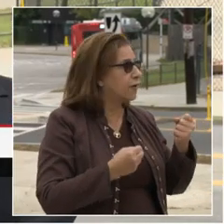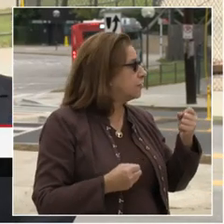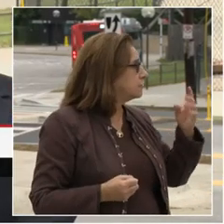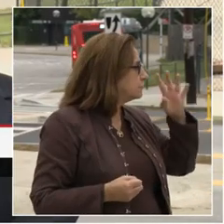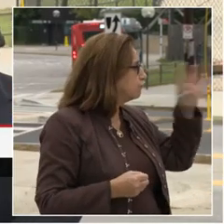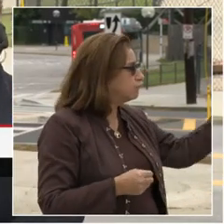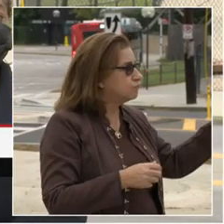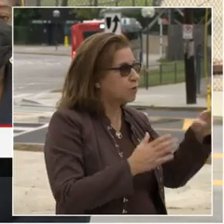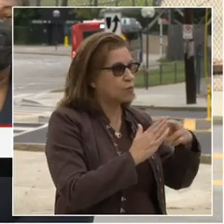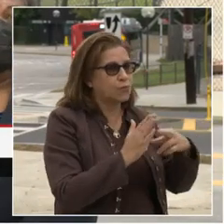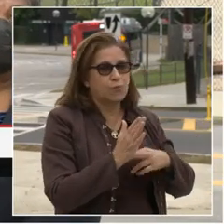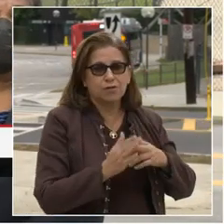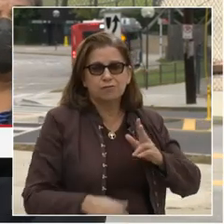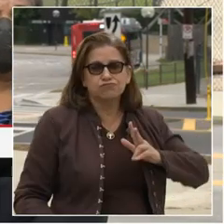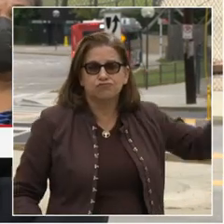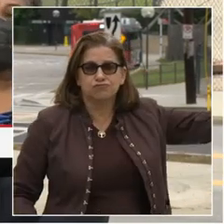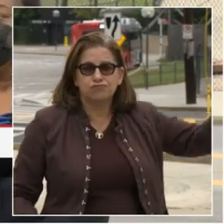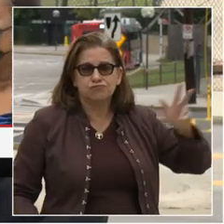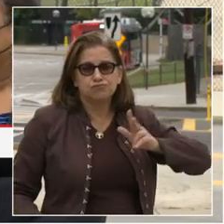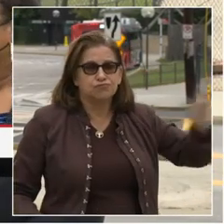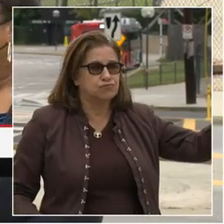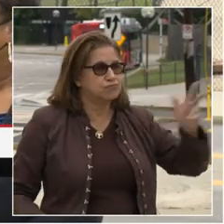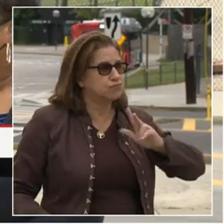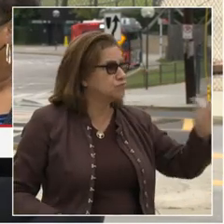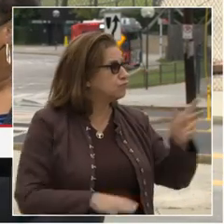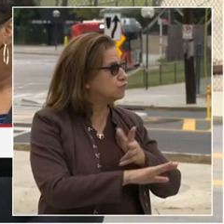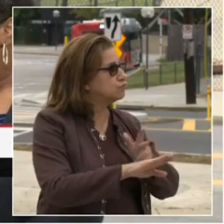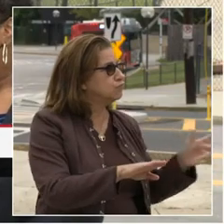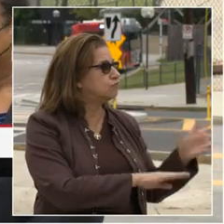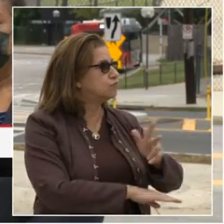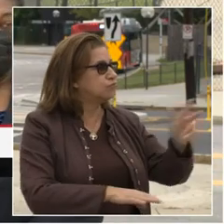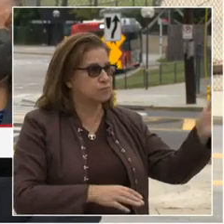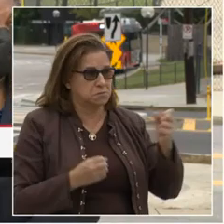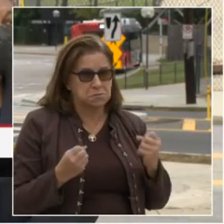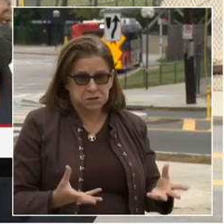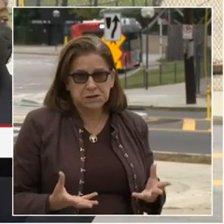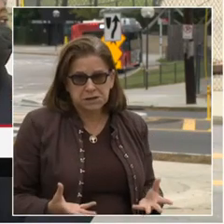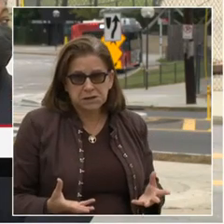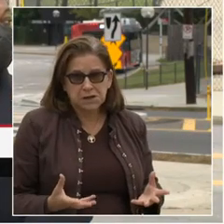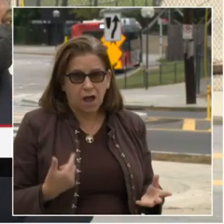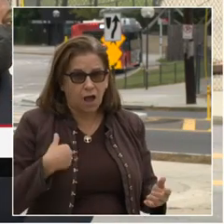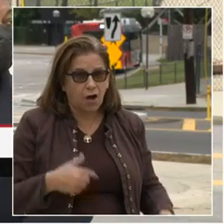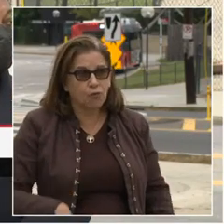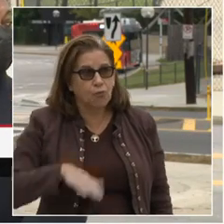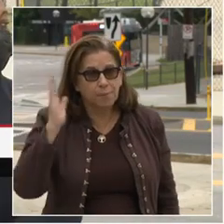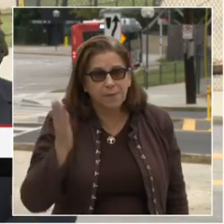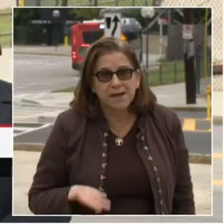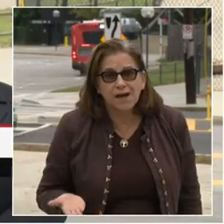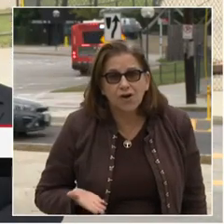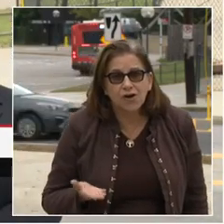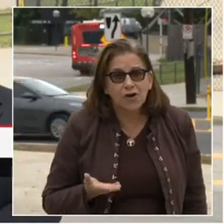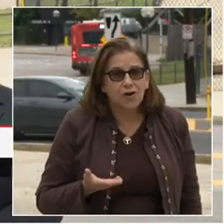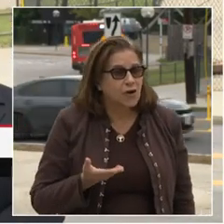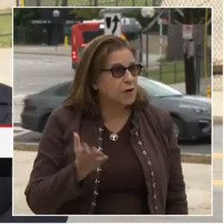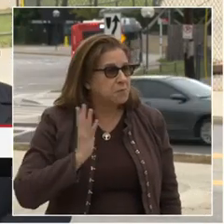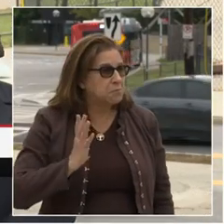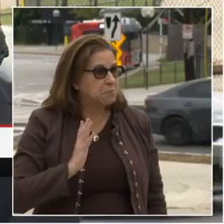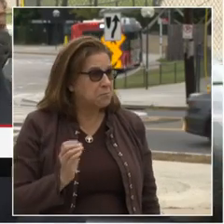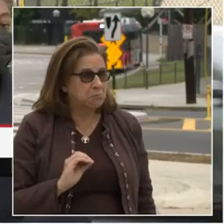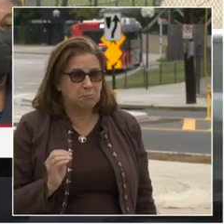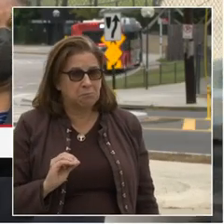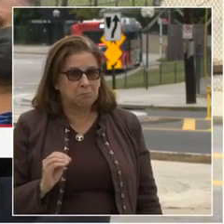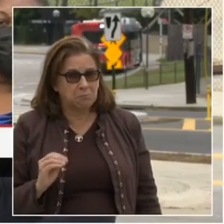happened 100 times. 100 times. It's consistent. I grew up around here. That never happened before. We have accidents at the